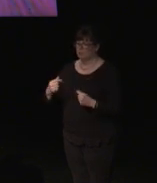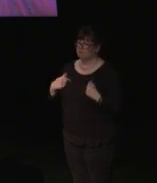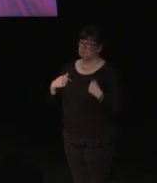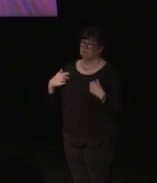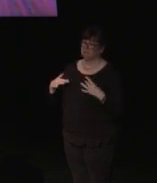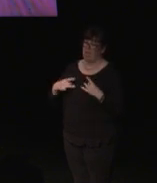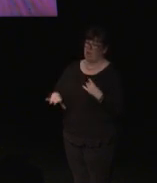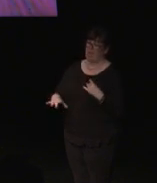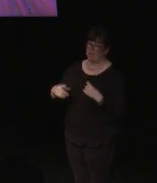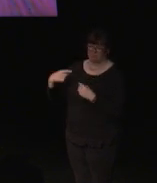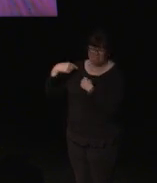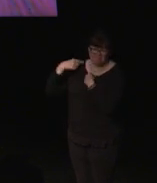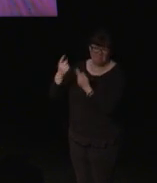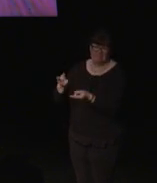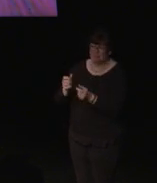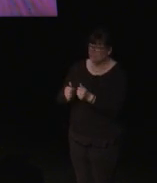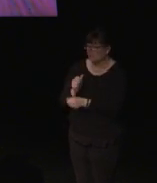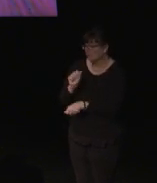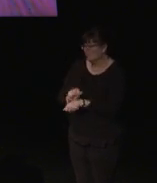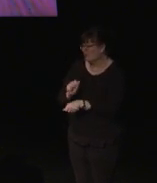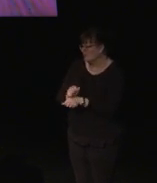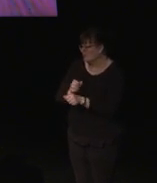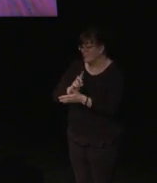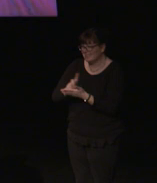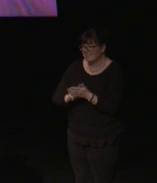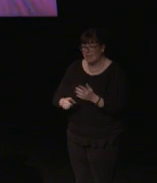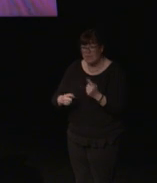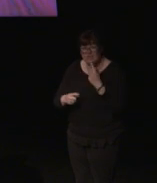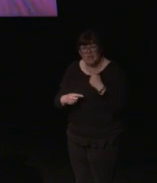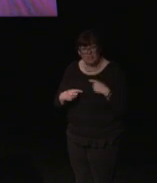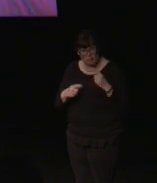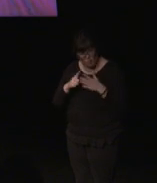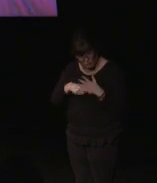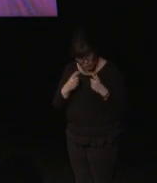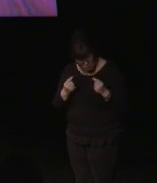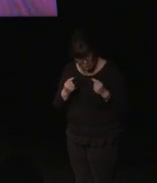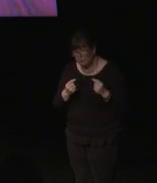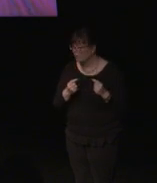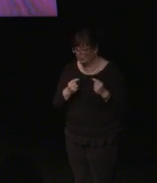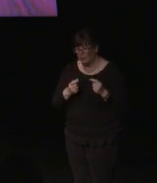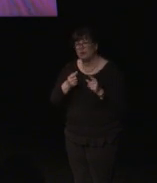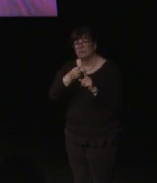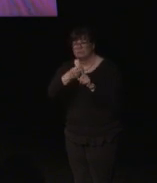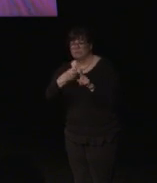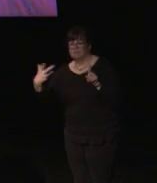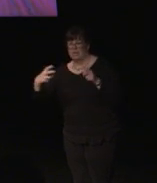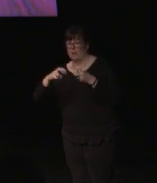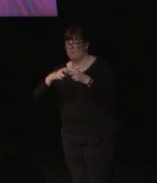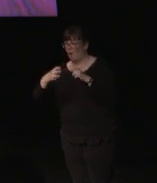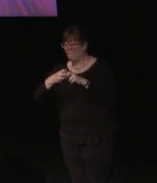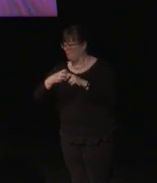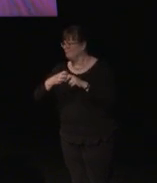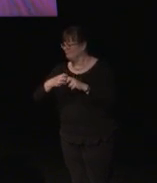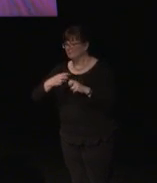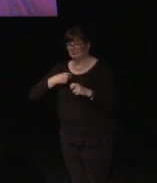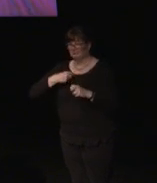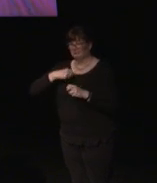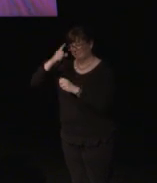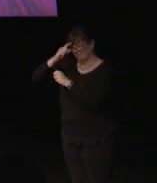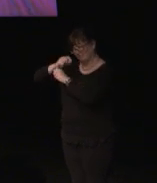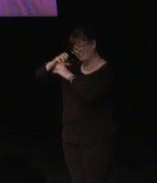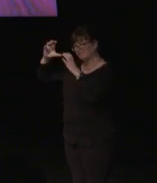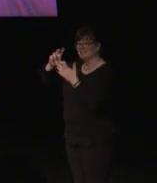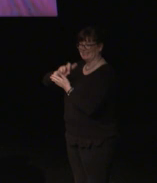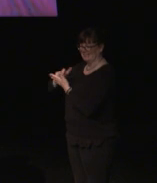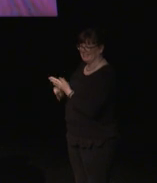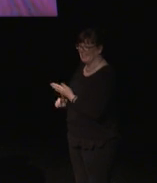You know, I've been a designer most of my career. Don't tell me what to do, tell me what the problem is, right? So